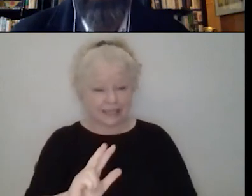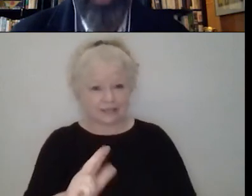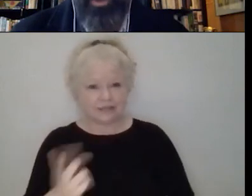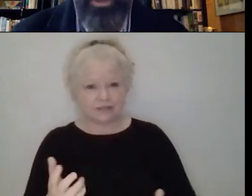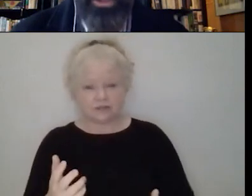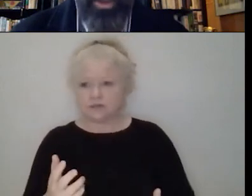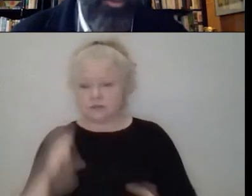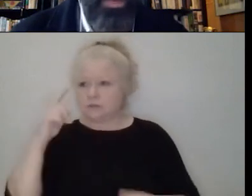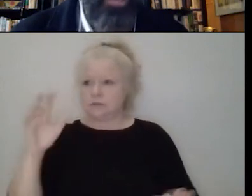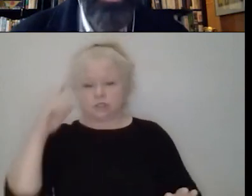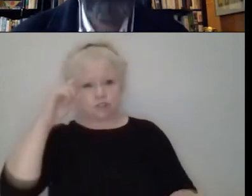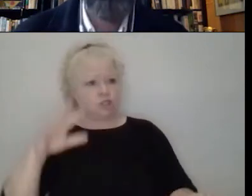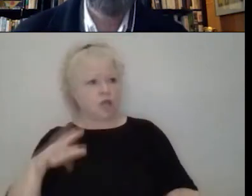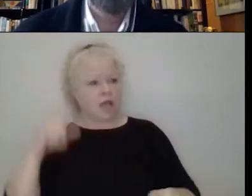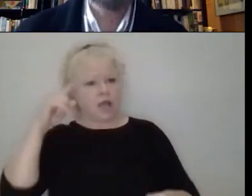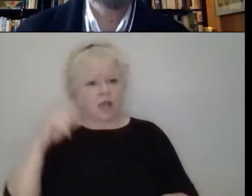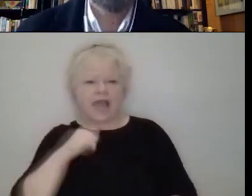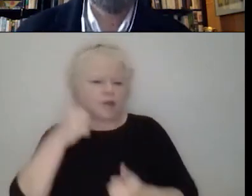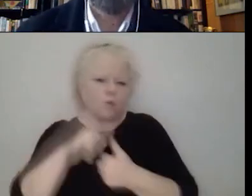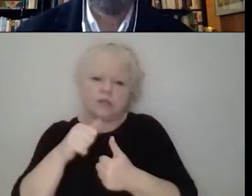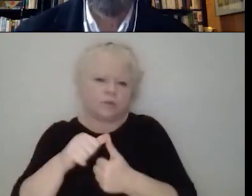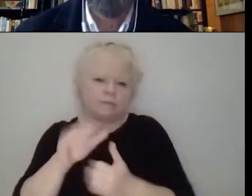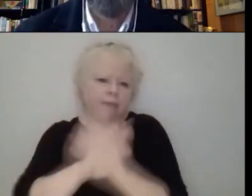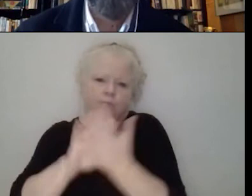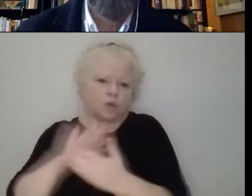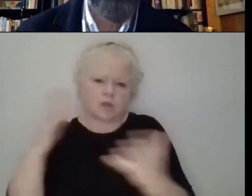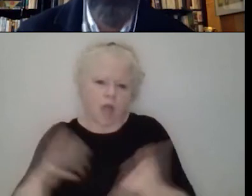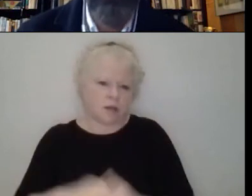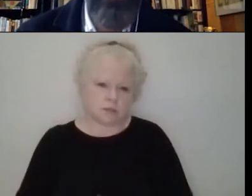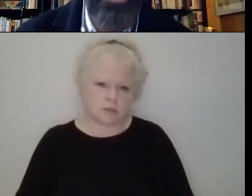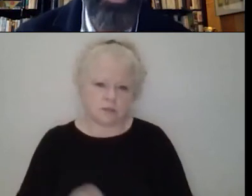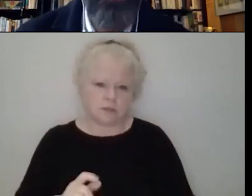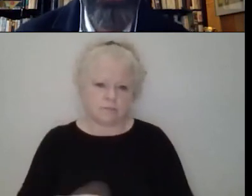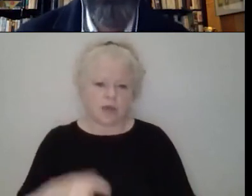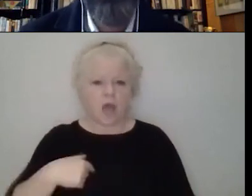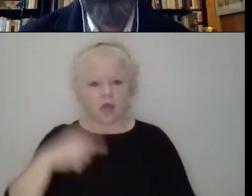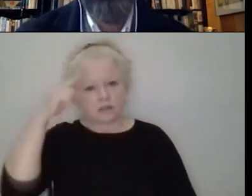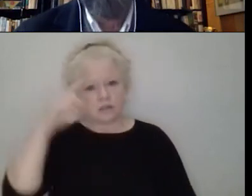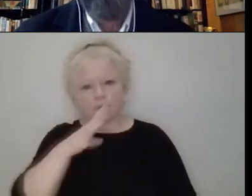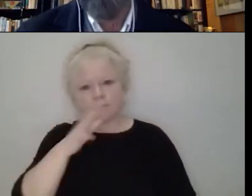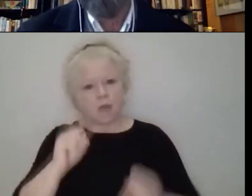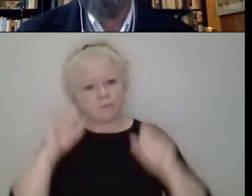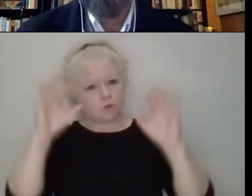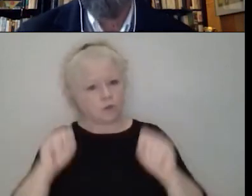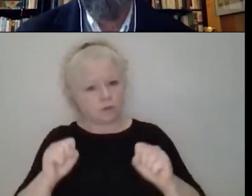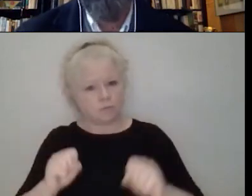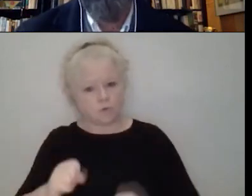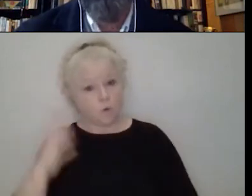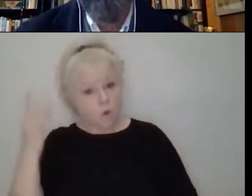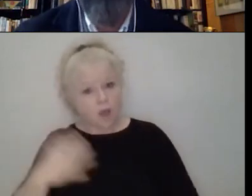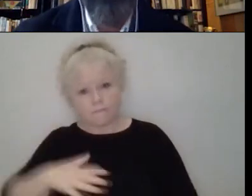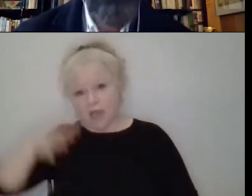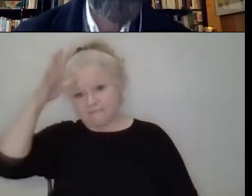shock probably was huge for me. I don't have a lot of memories. I actually think it was incredible for my mother, because my father died